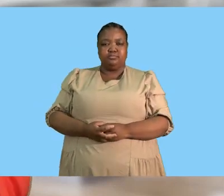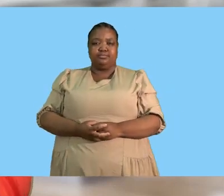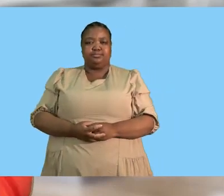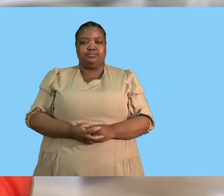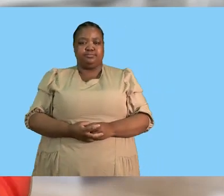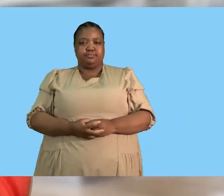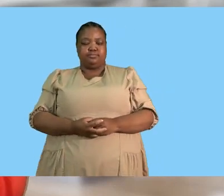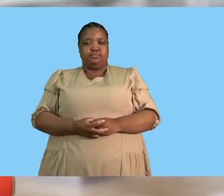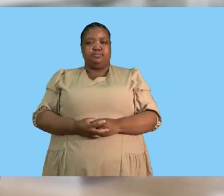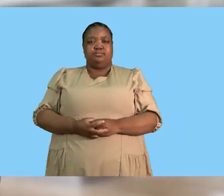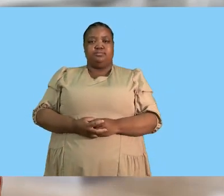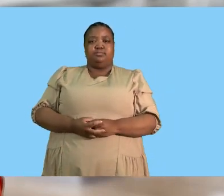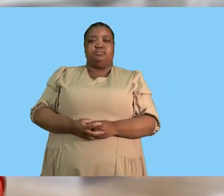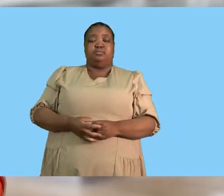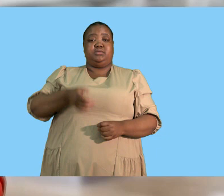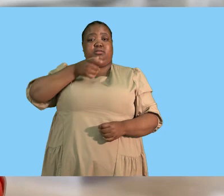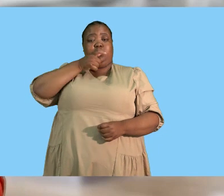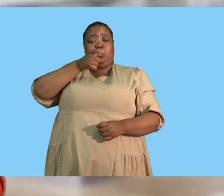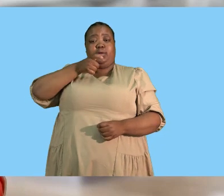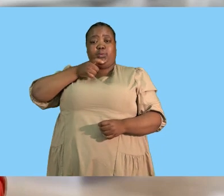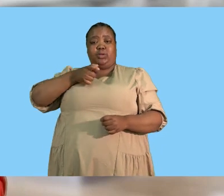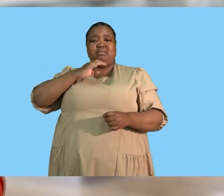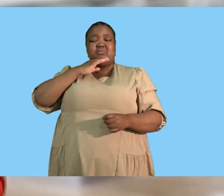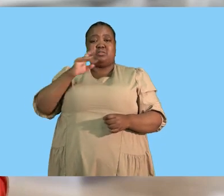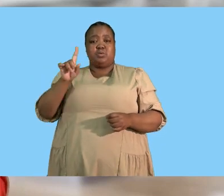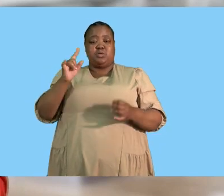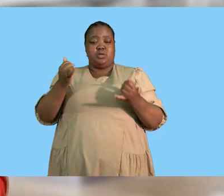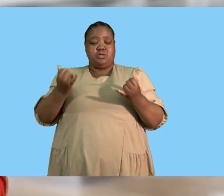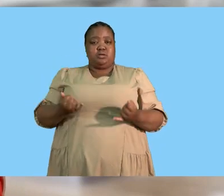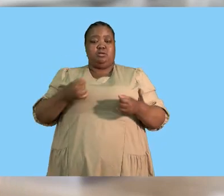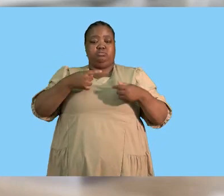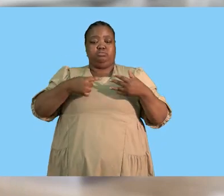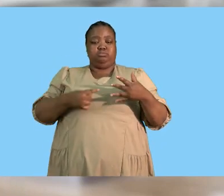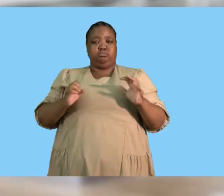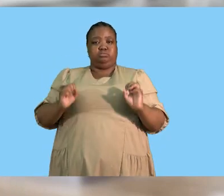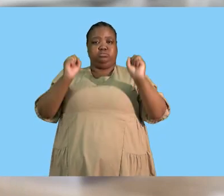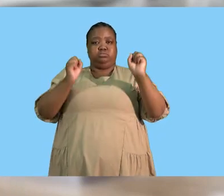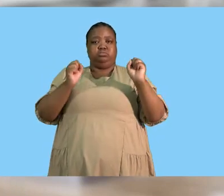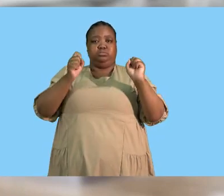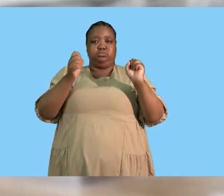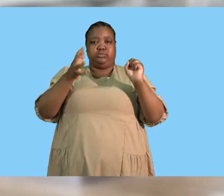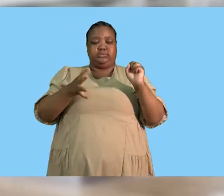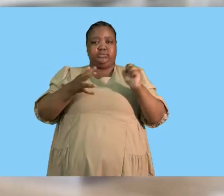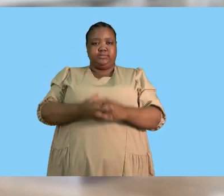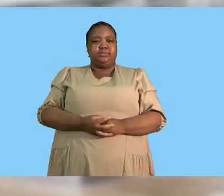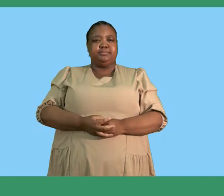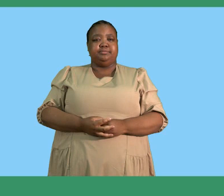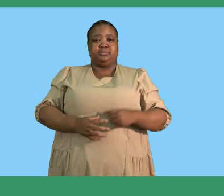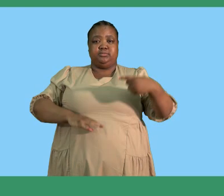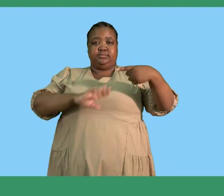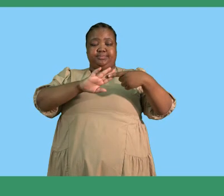Now let's quickly look at the terms and definitions that you are going to come across when we look at this